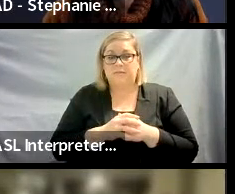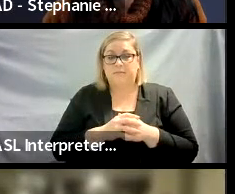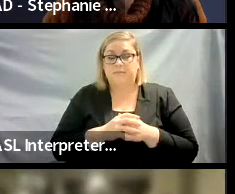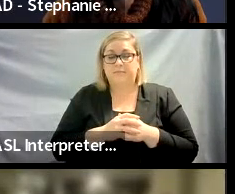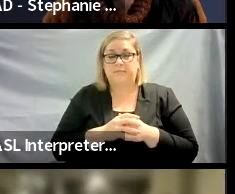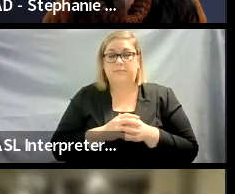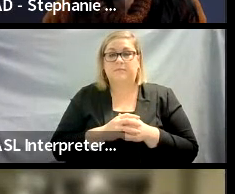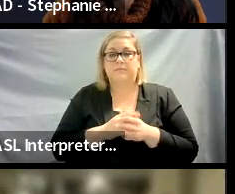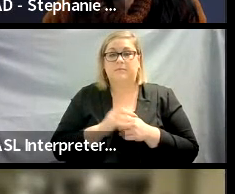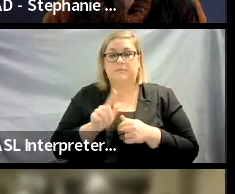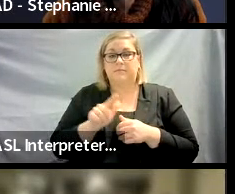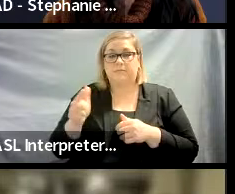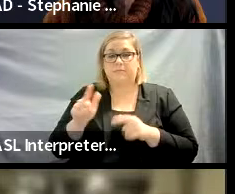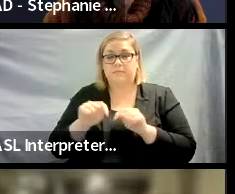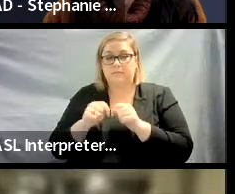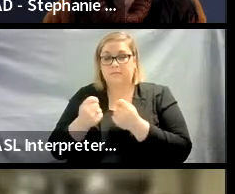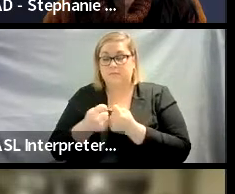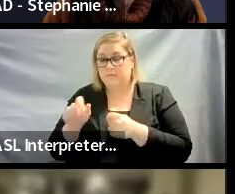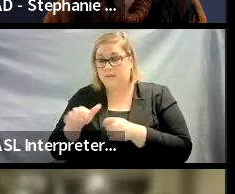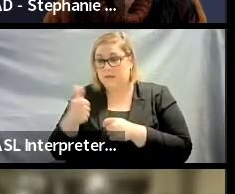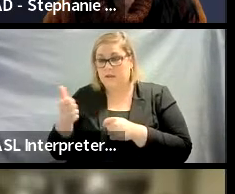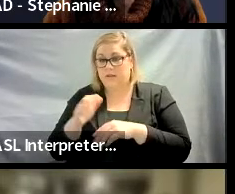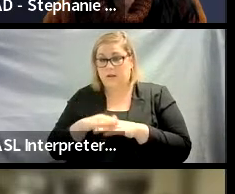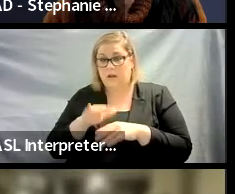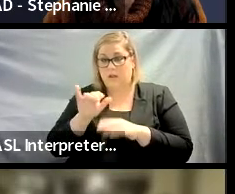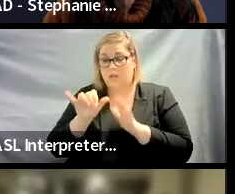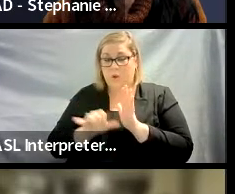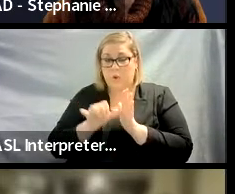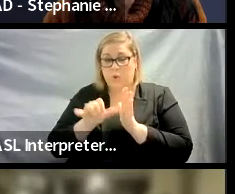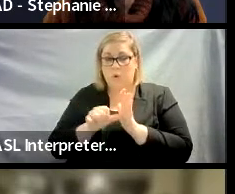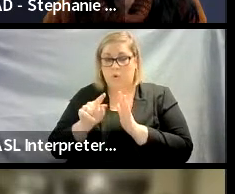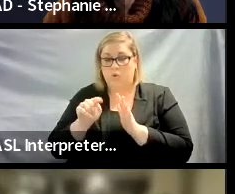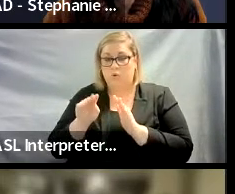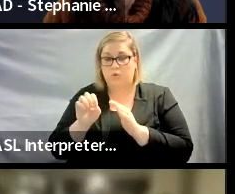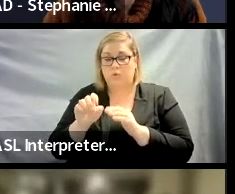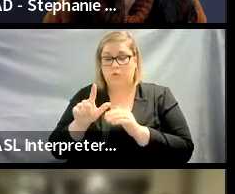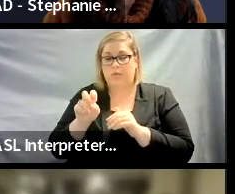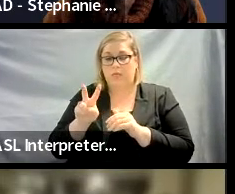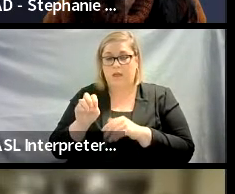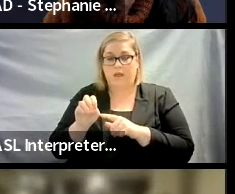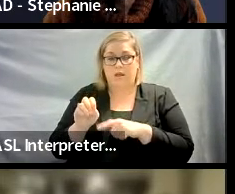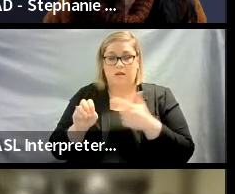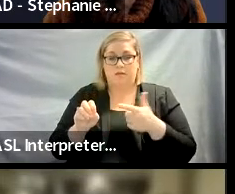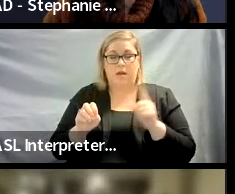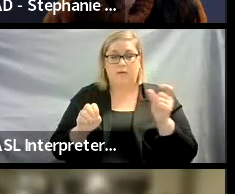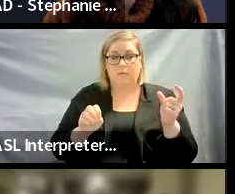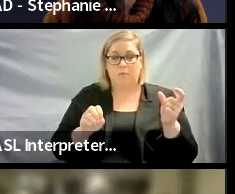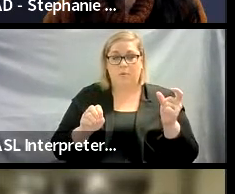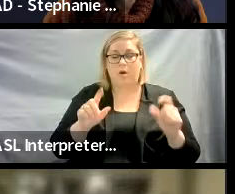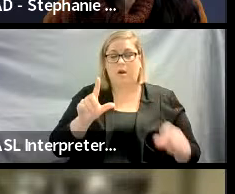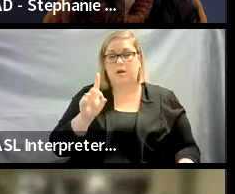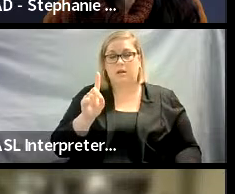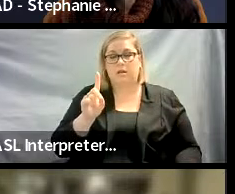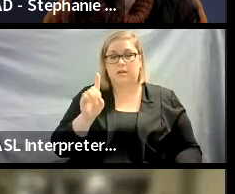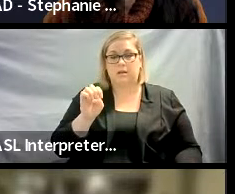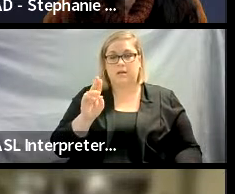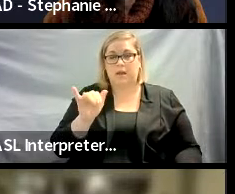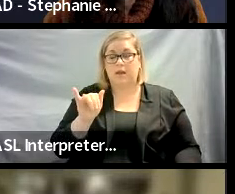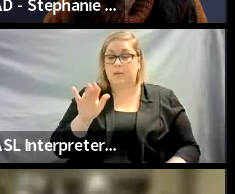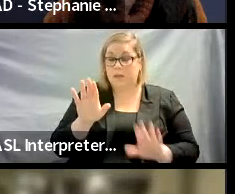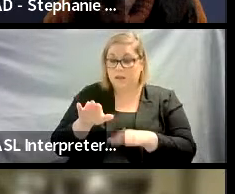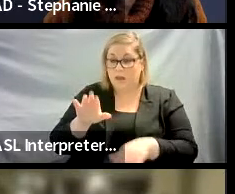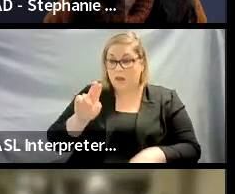I'm turning to my team just to see if there's anything on the YouTube Live. I have one more. Oh, go ahead, Debbie.